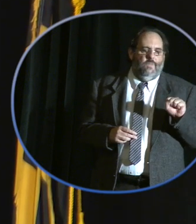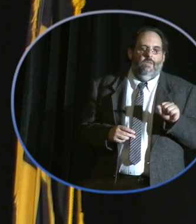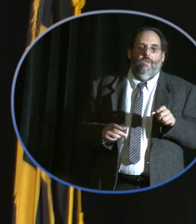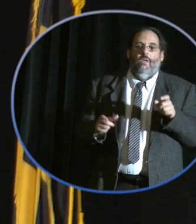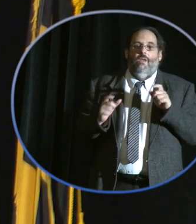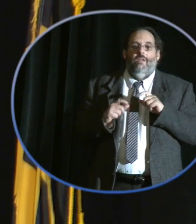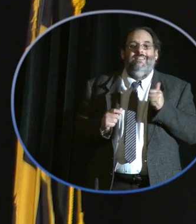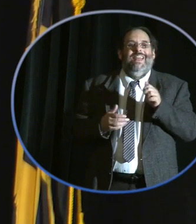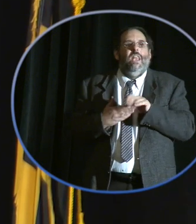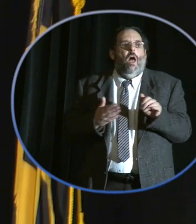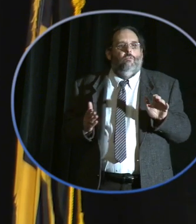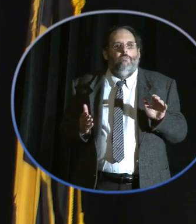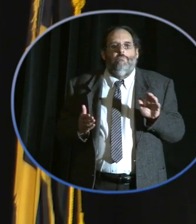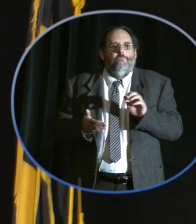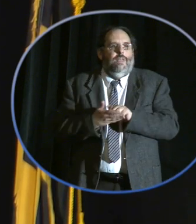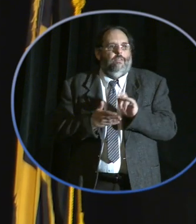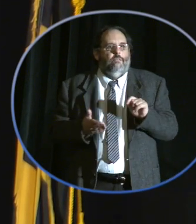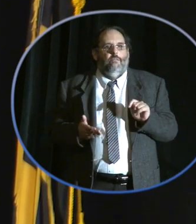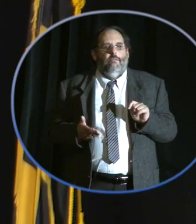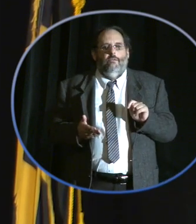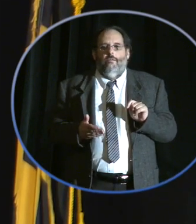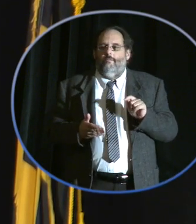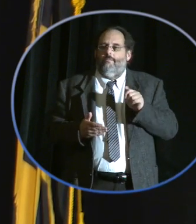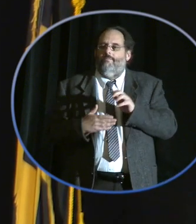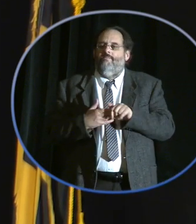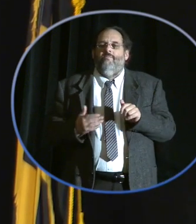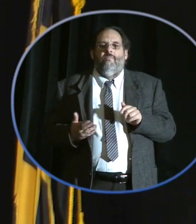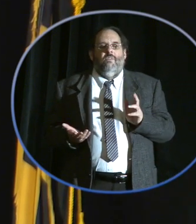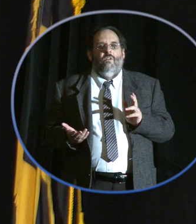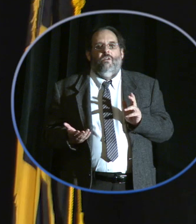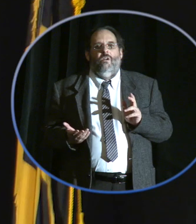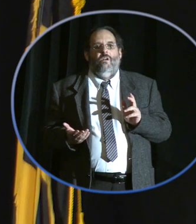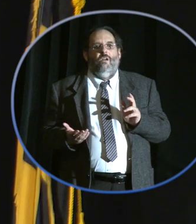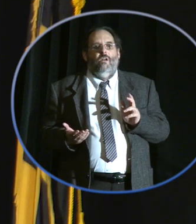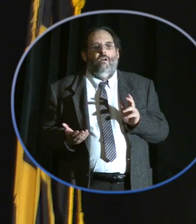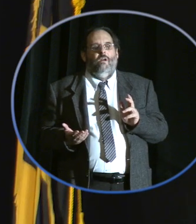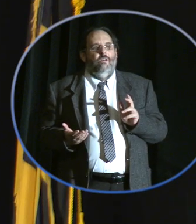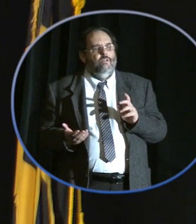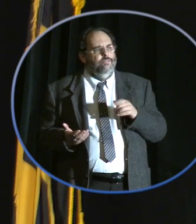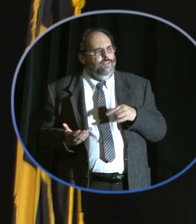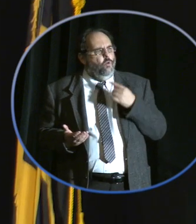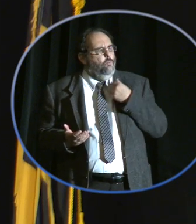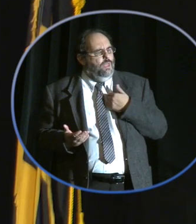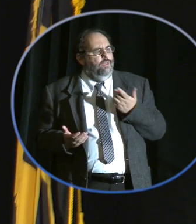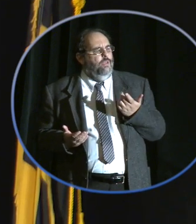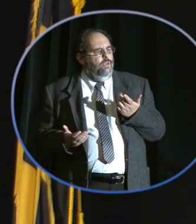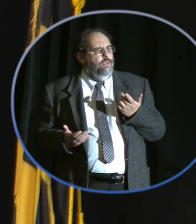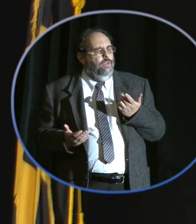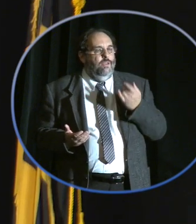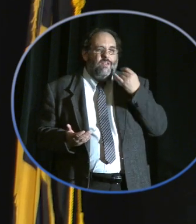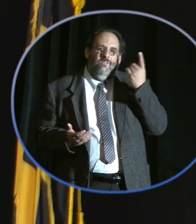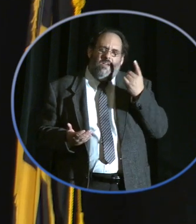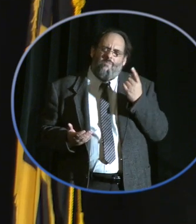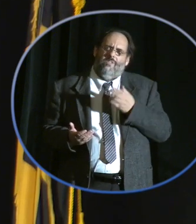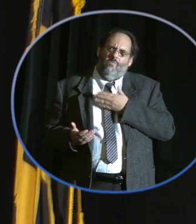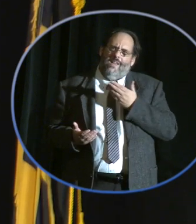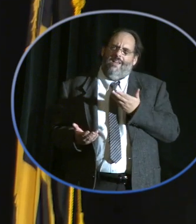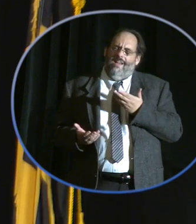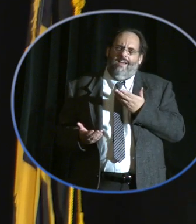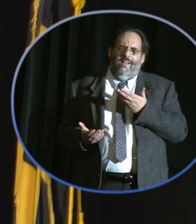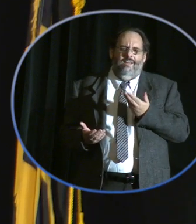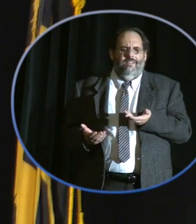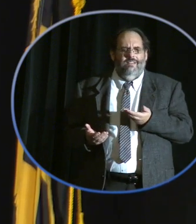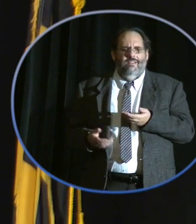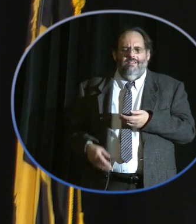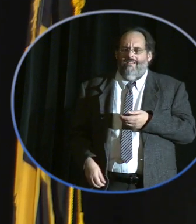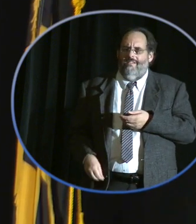was $10. It was a $10 donation. And that just said to me, if someone is willing to